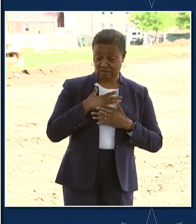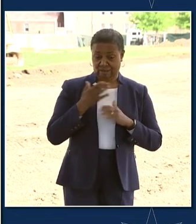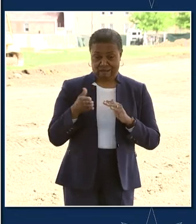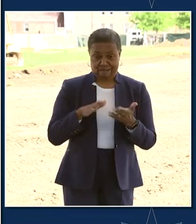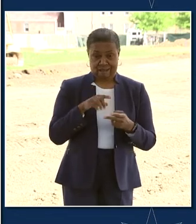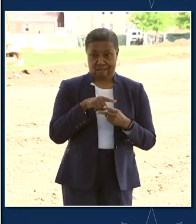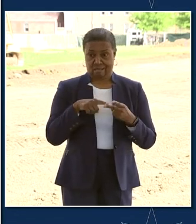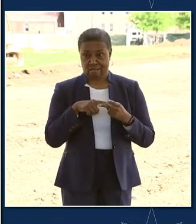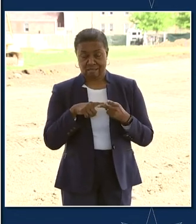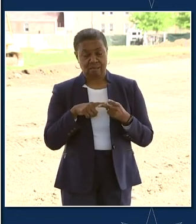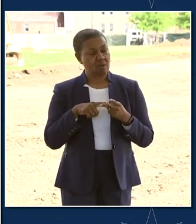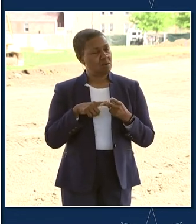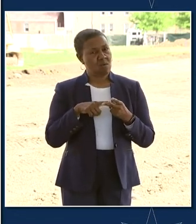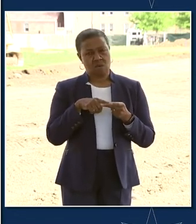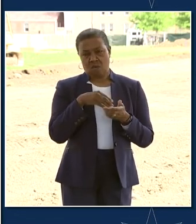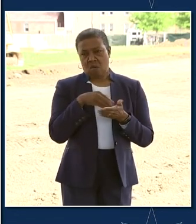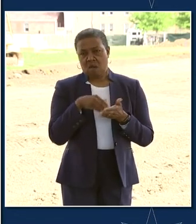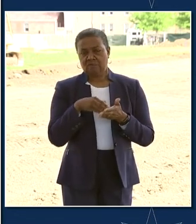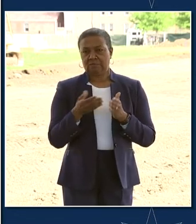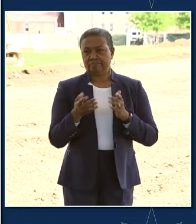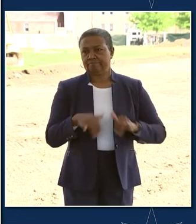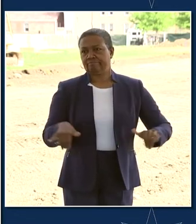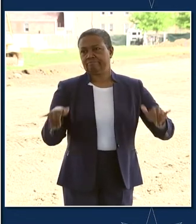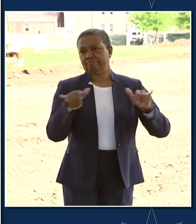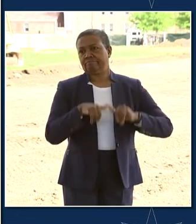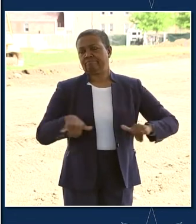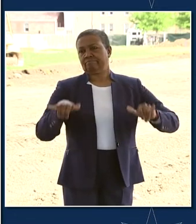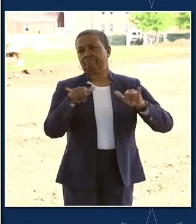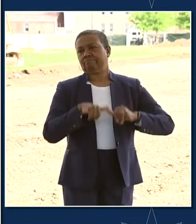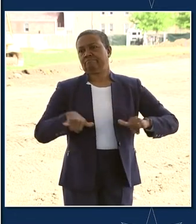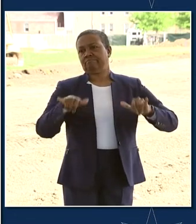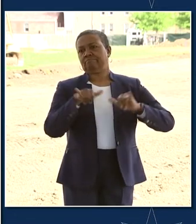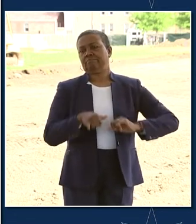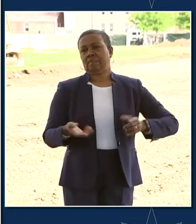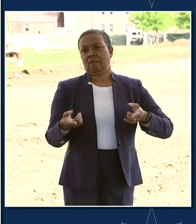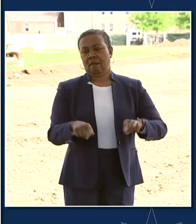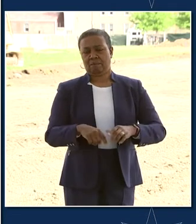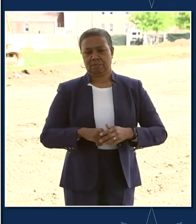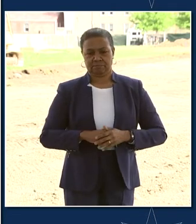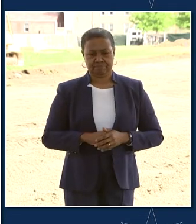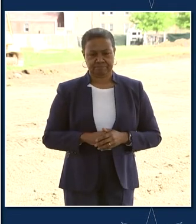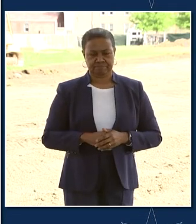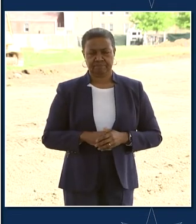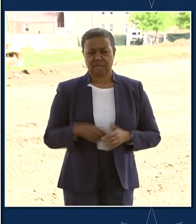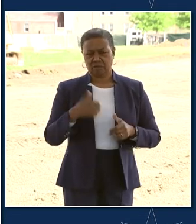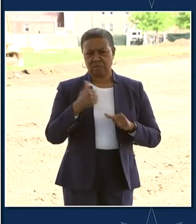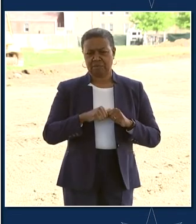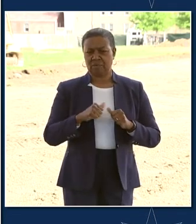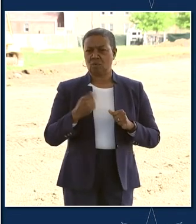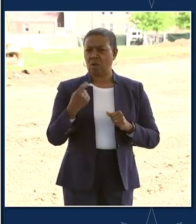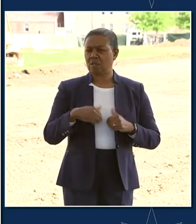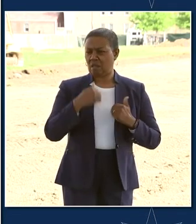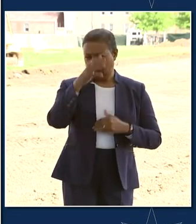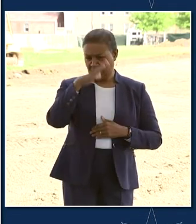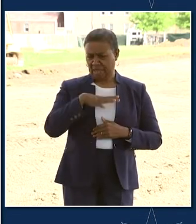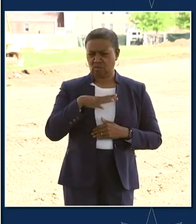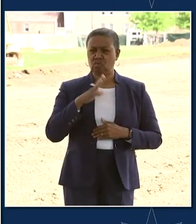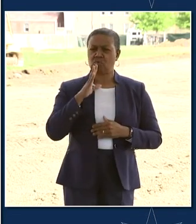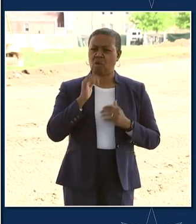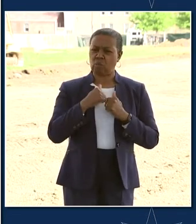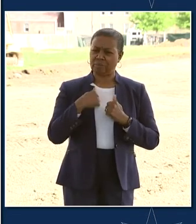death were often constant companions of our young people. I remember one young man who talked